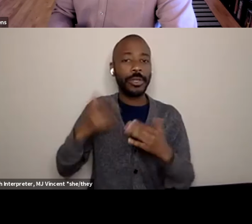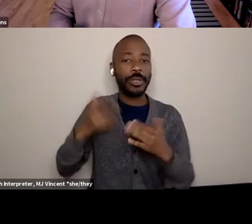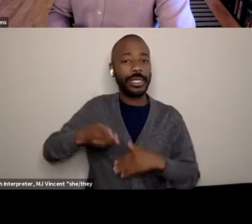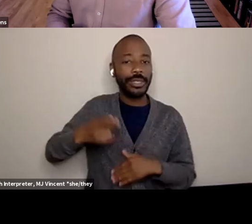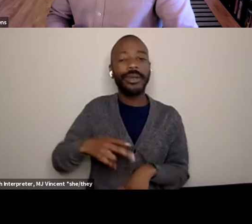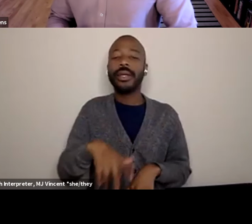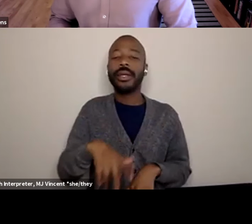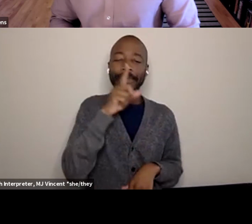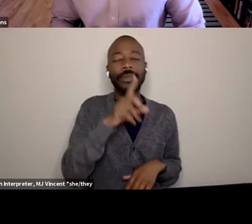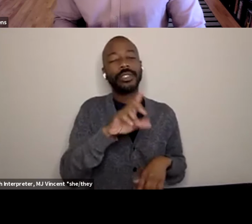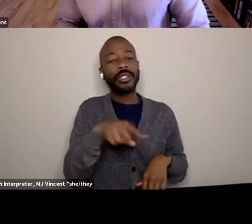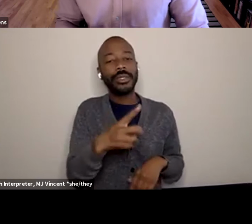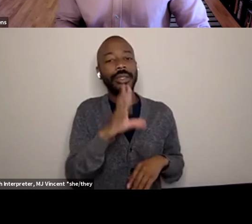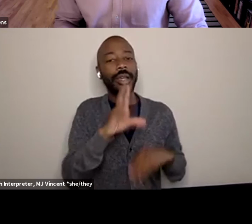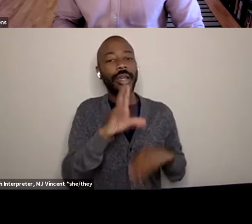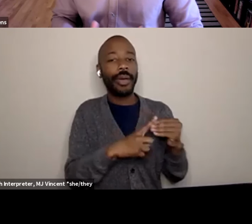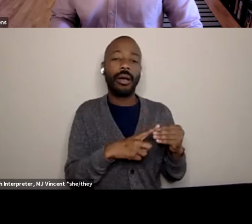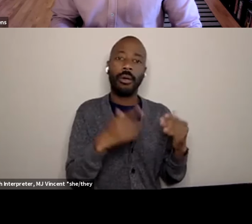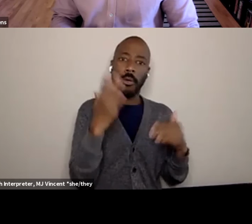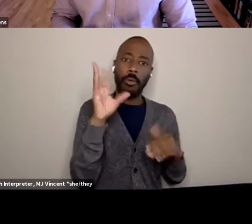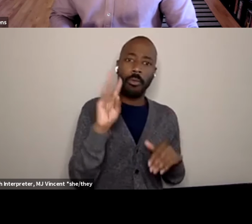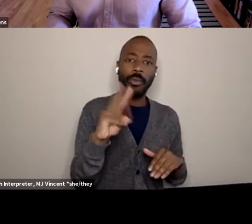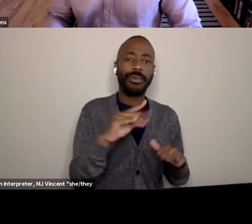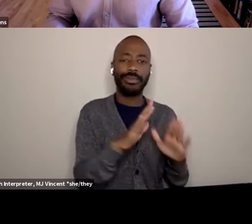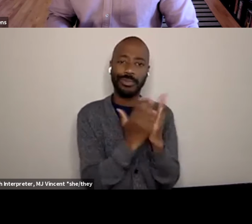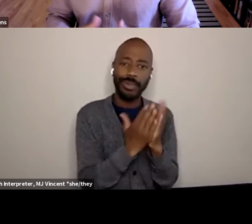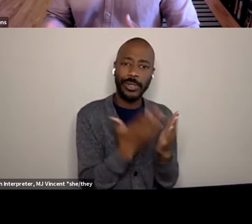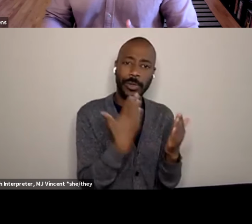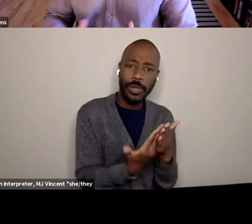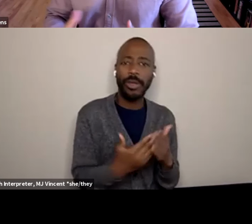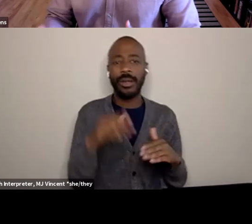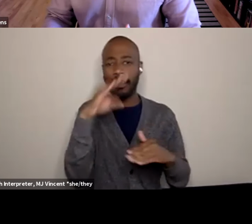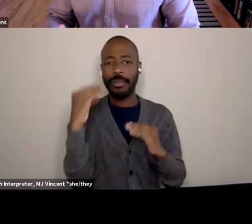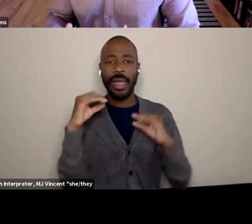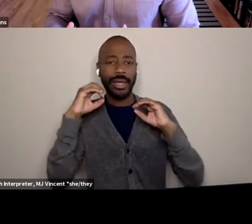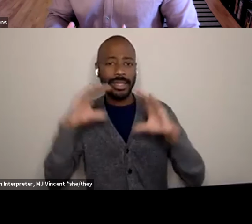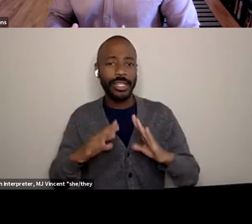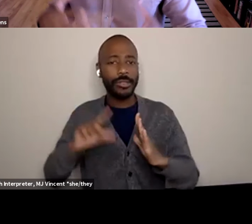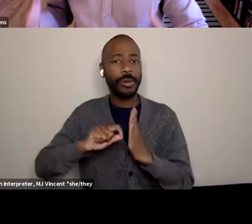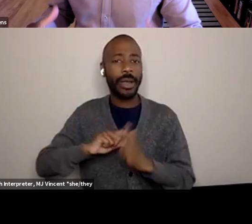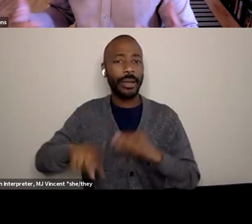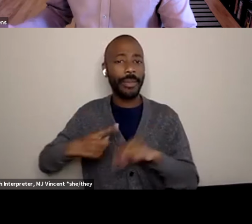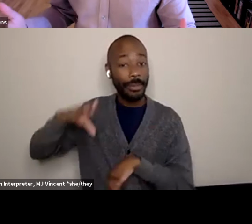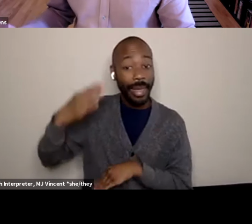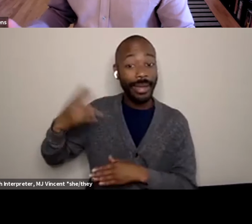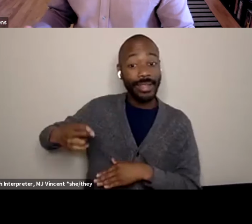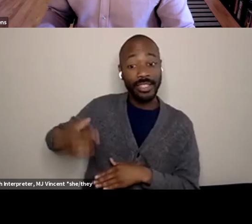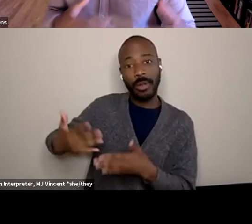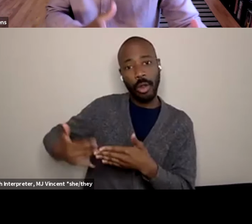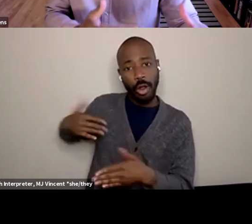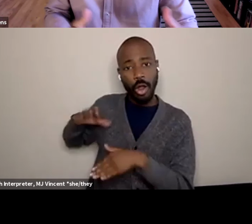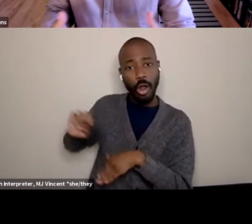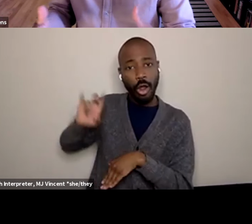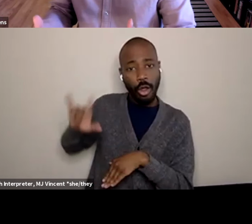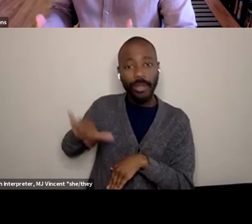and Black teachers, you know, writing about Black history early on and thinking about challenging curriculum and establishing their own system of knowledge.